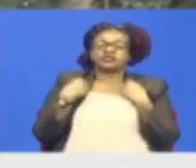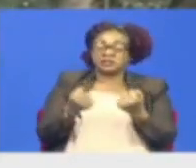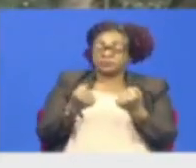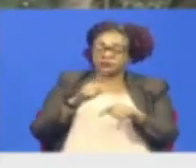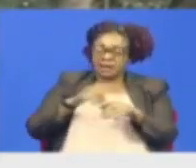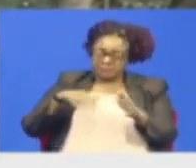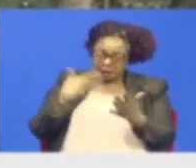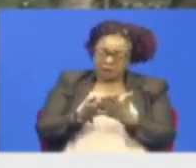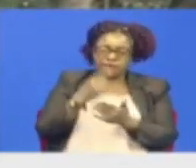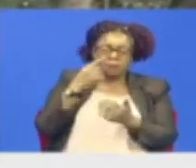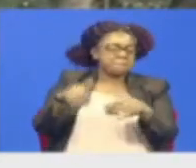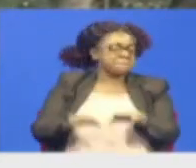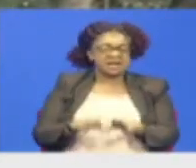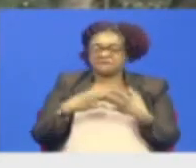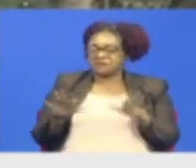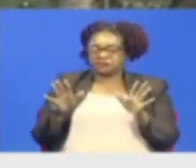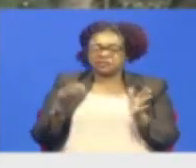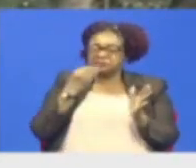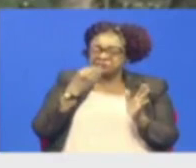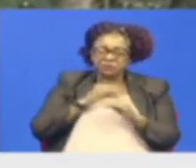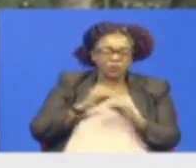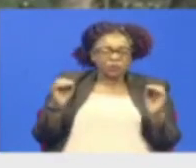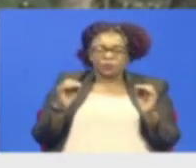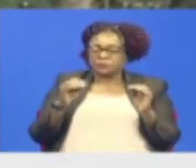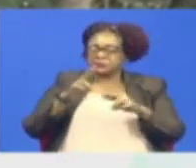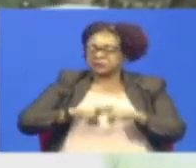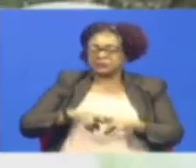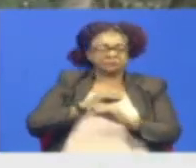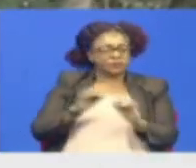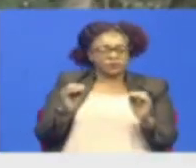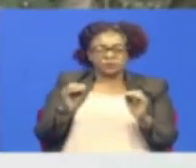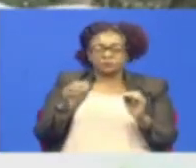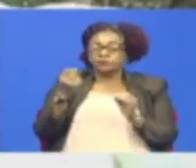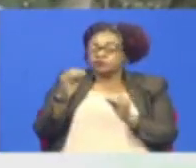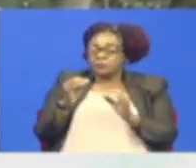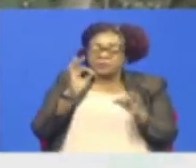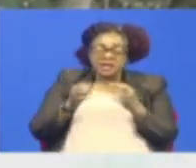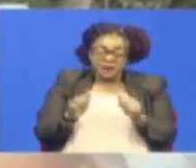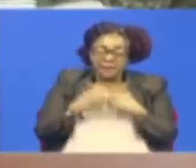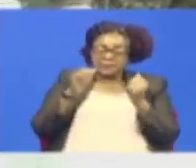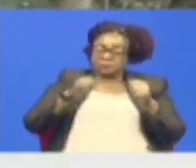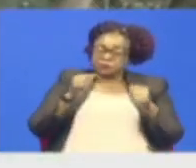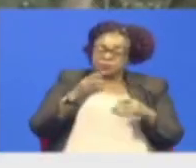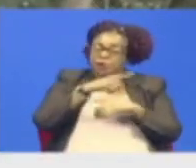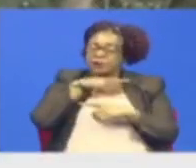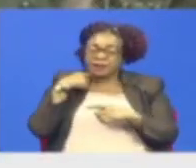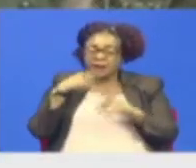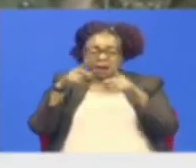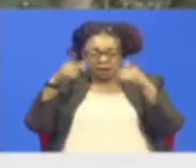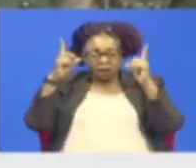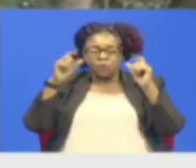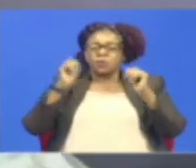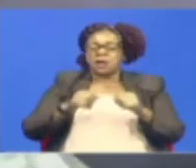nyumbani, munazika. Hakuna kukula hapo, hakuna kukaa hapo. So ile ng'ombe yenye wangechinja, utauza tu, peleke na